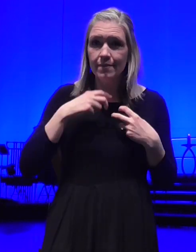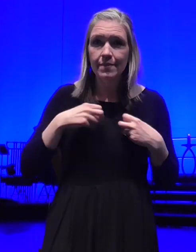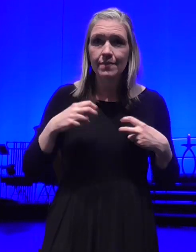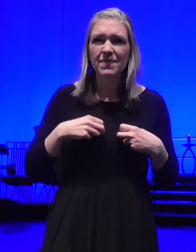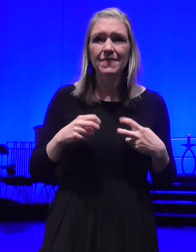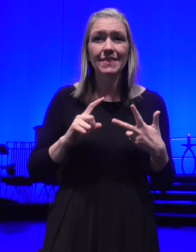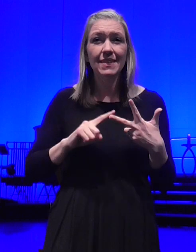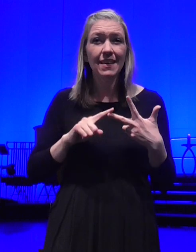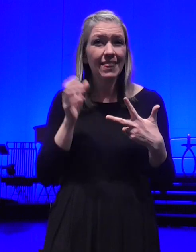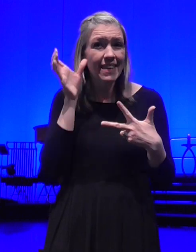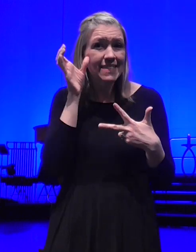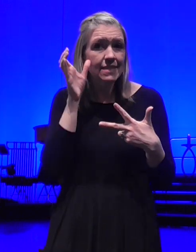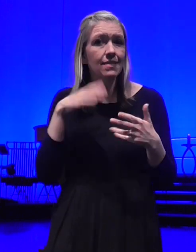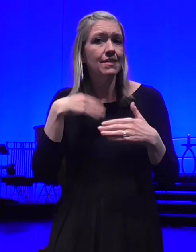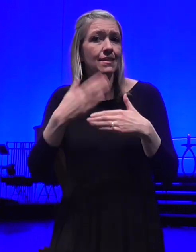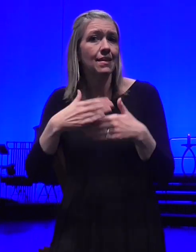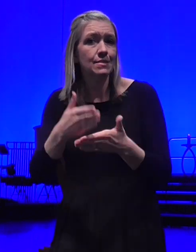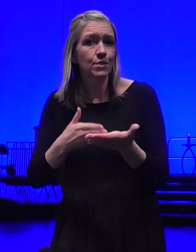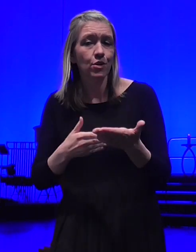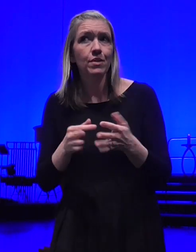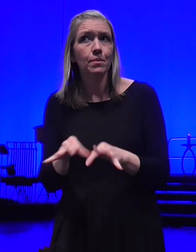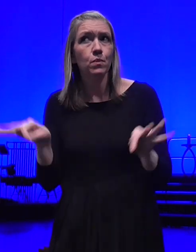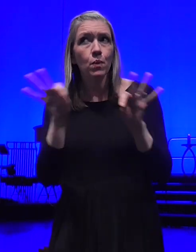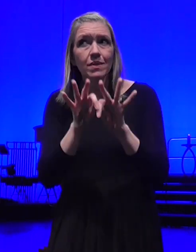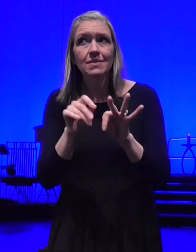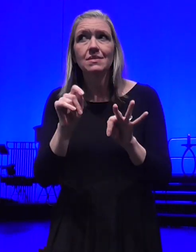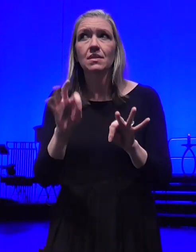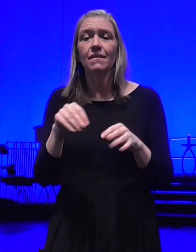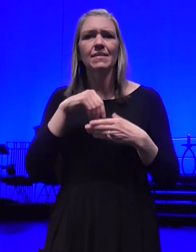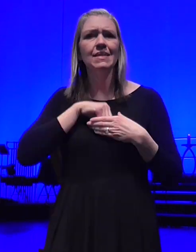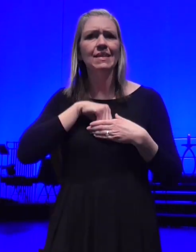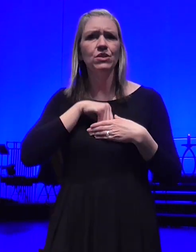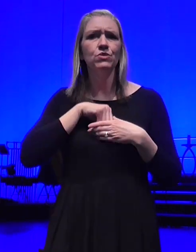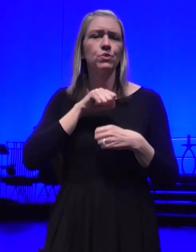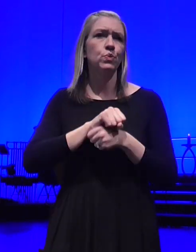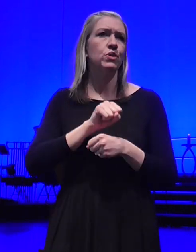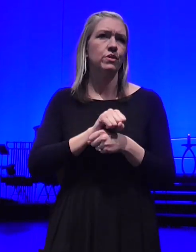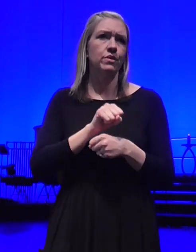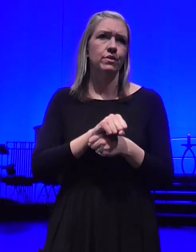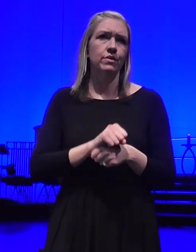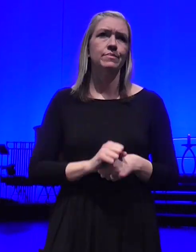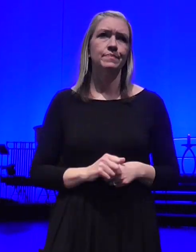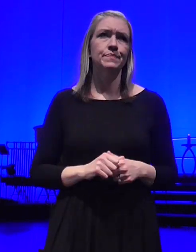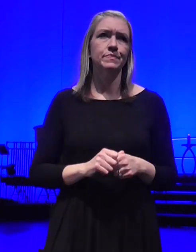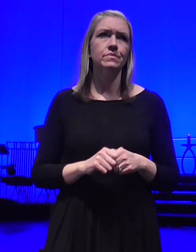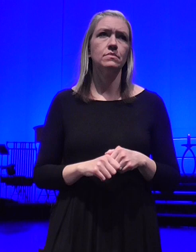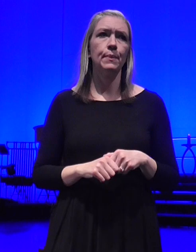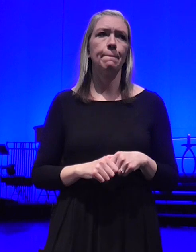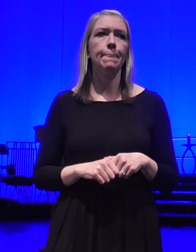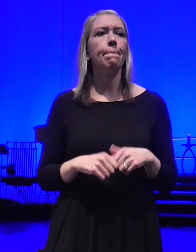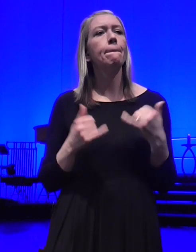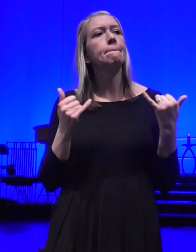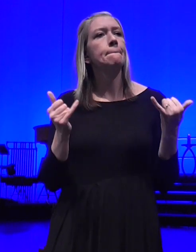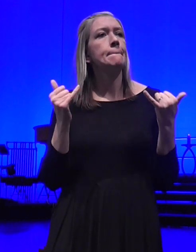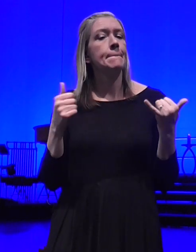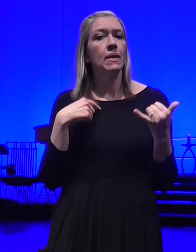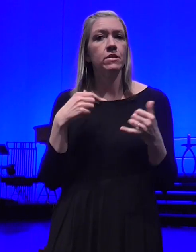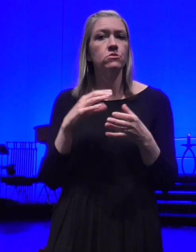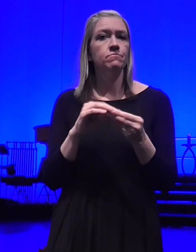in the next step, the importance of that inner work we have to do. Right now, I want to share